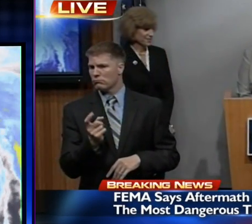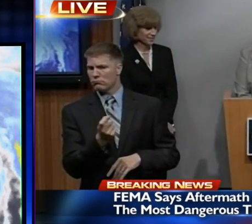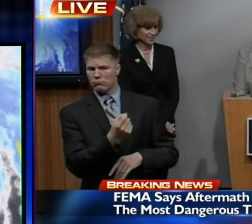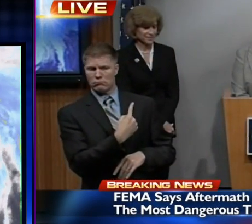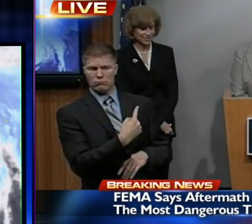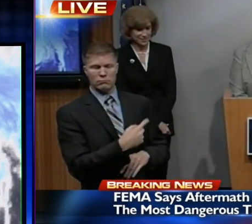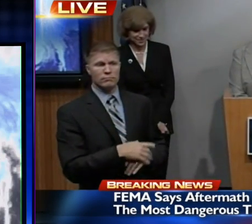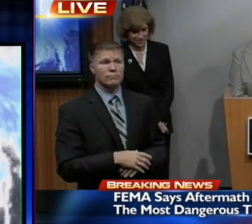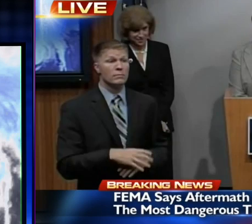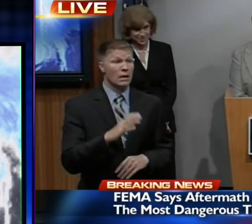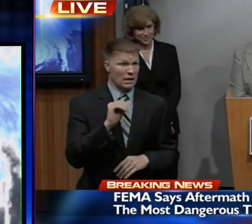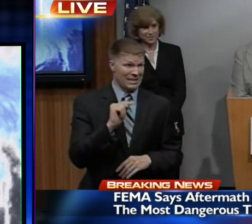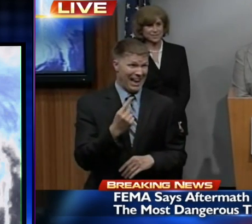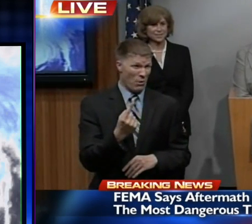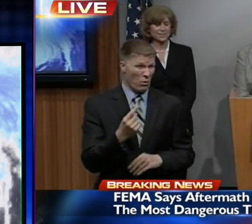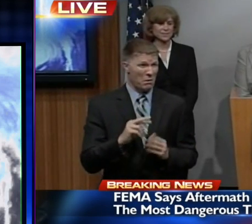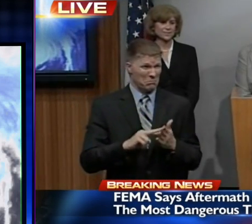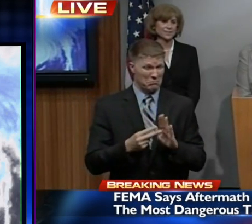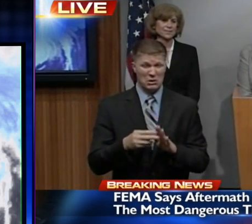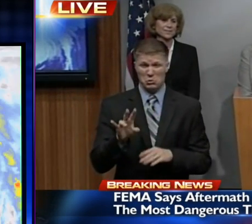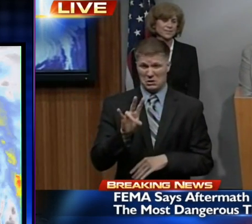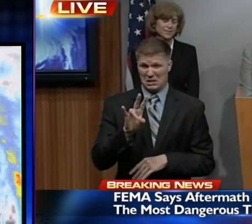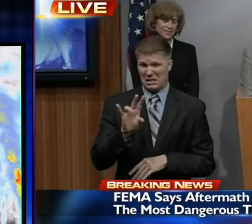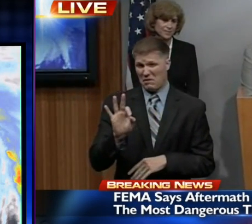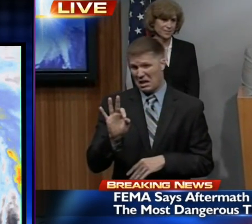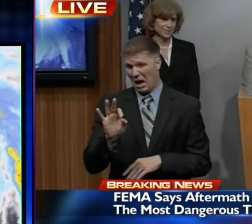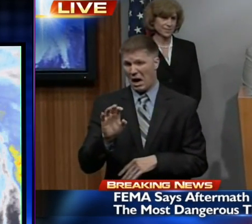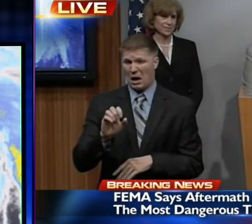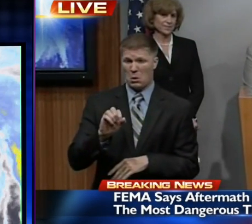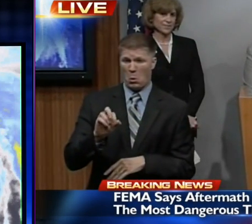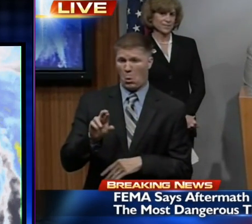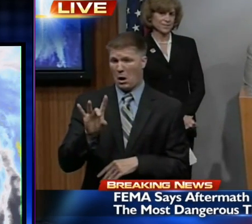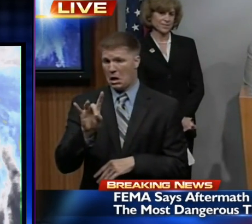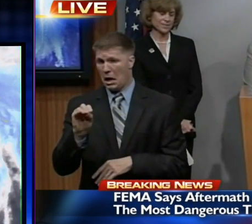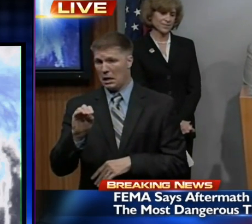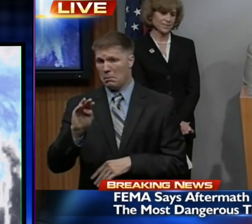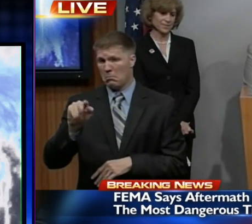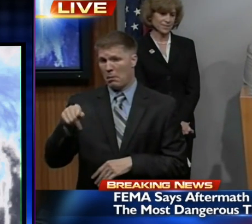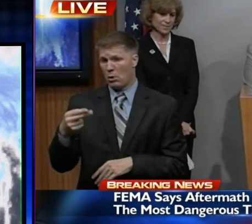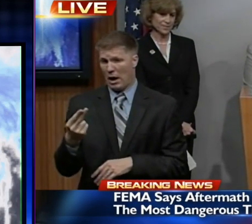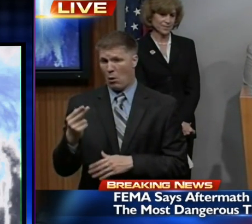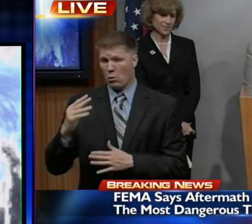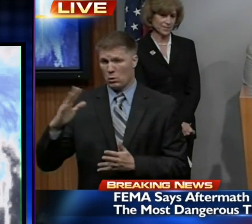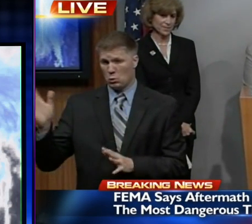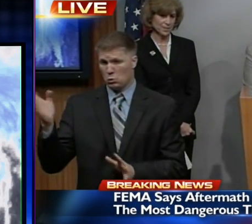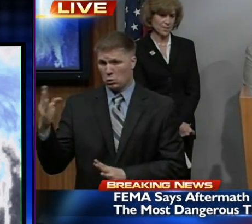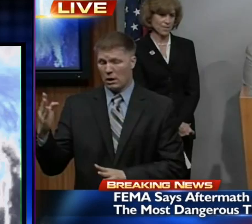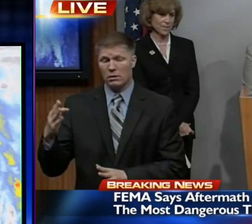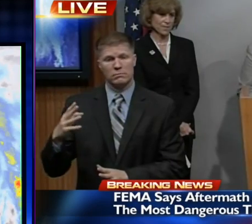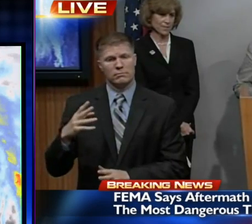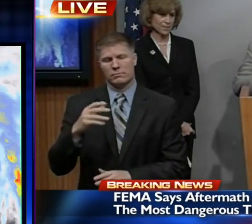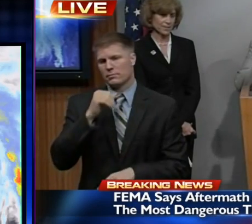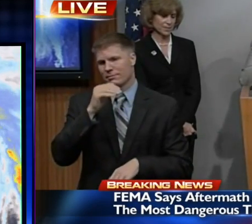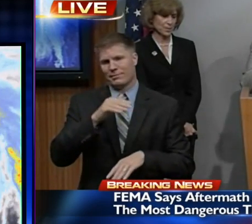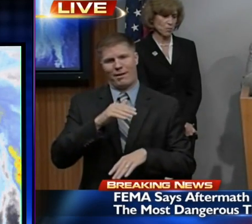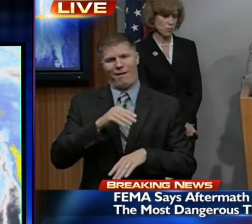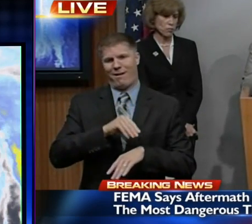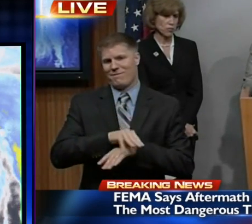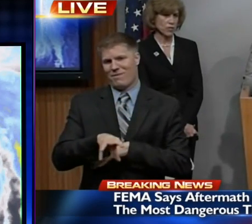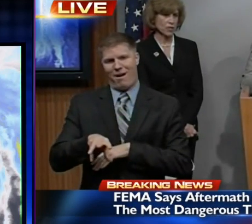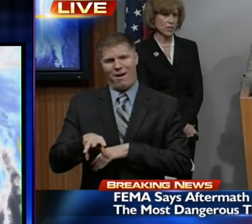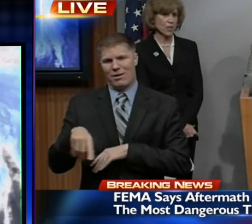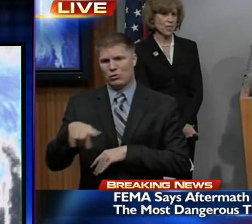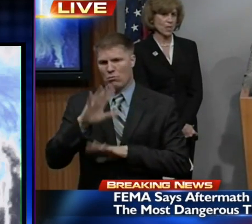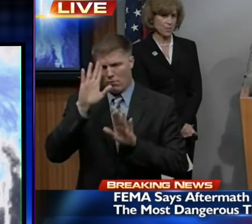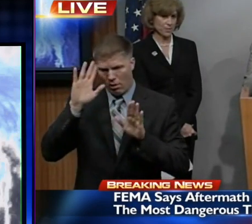1 means you're at 79, 80 miles per hour. And as I said earlier, I would not advise people to focus too much